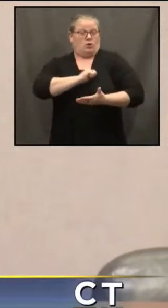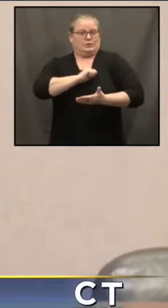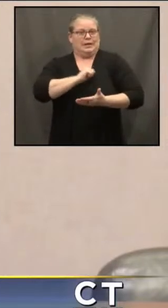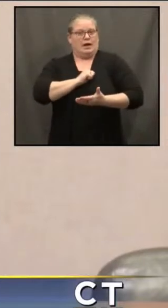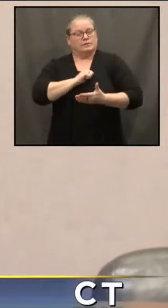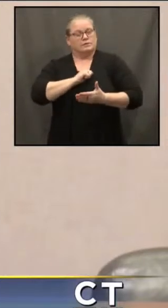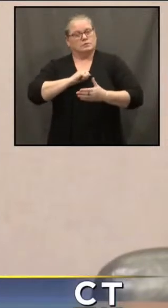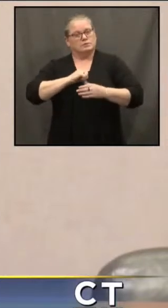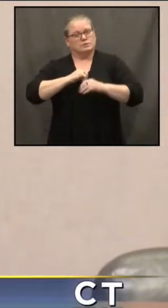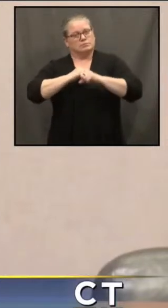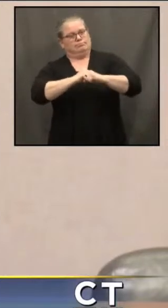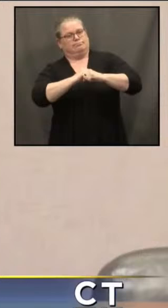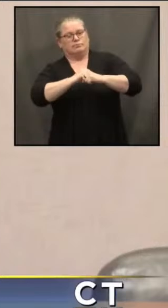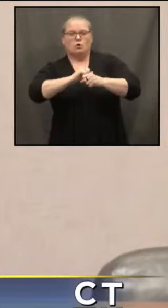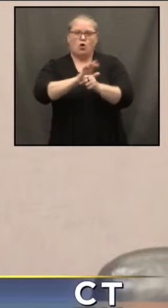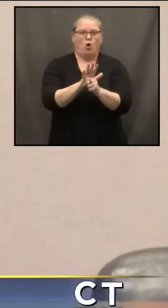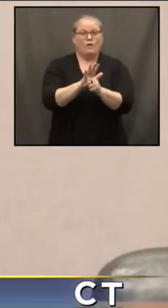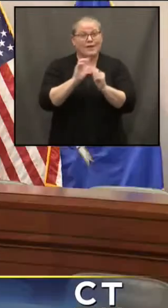boosted.